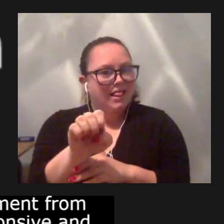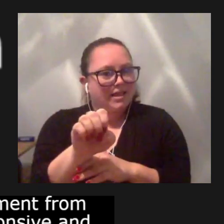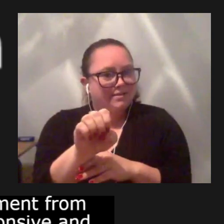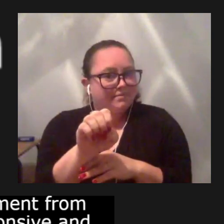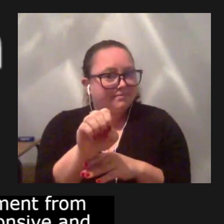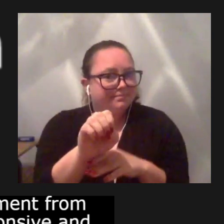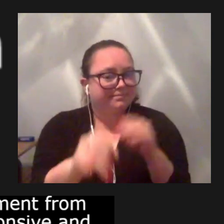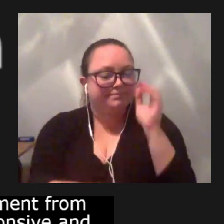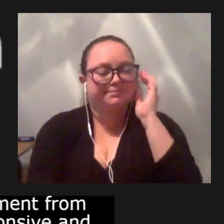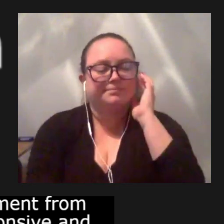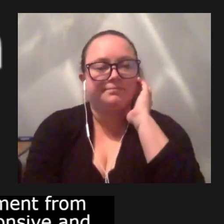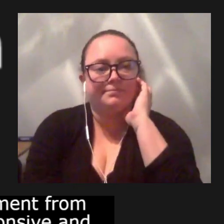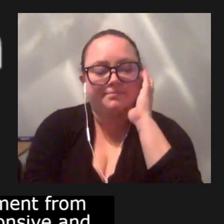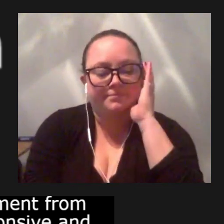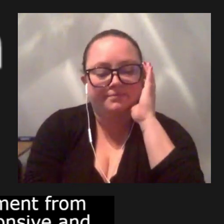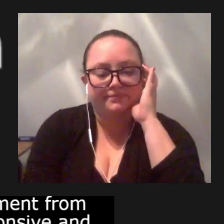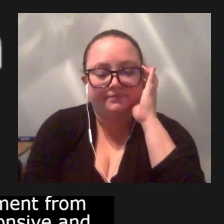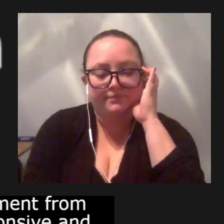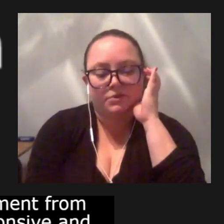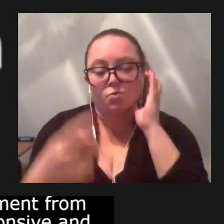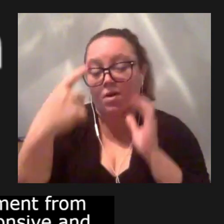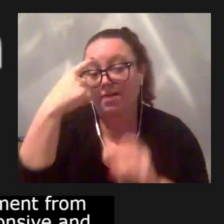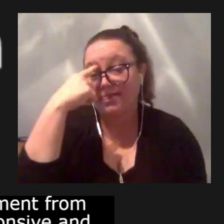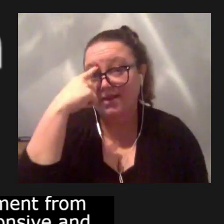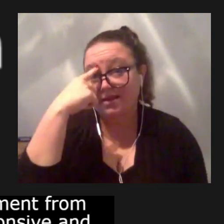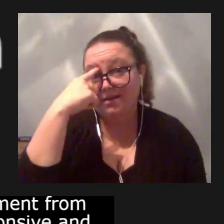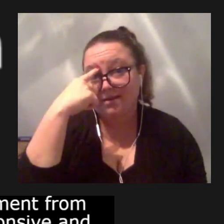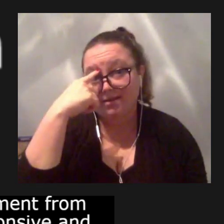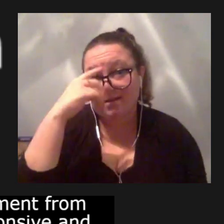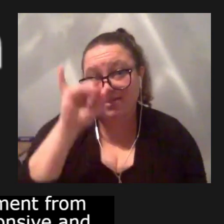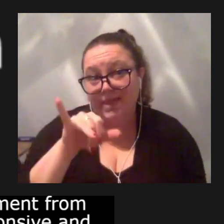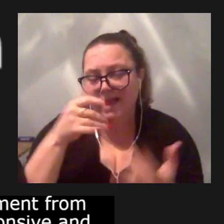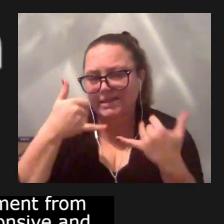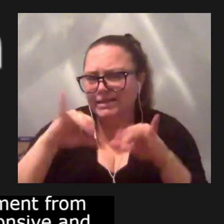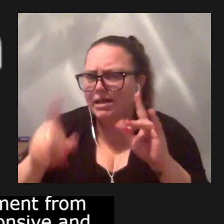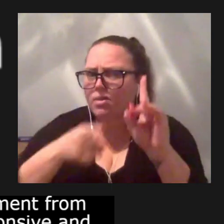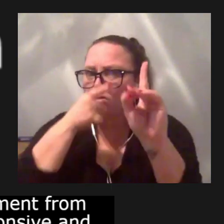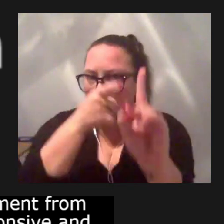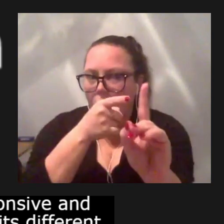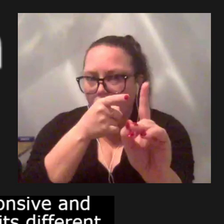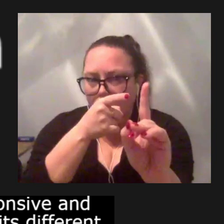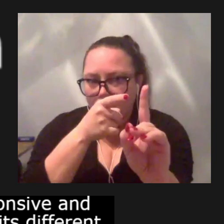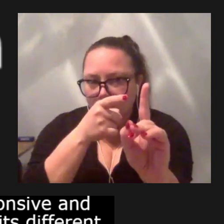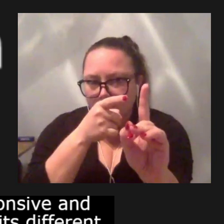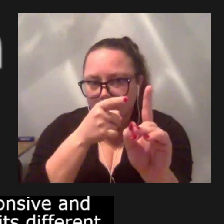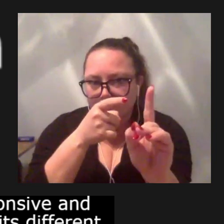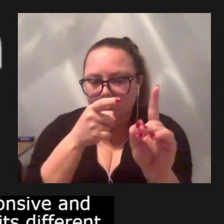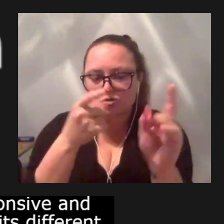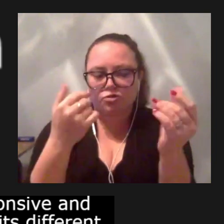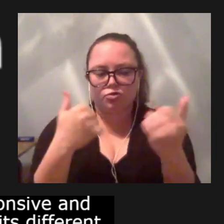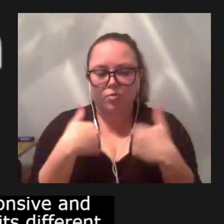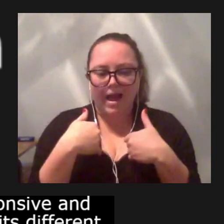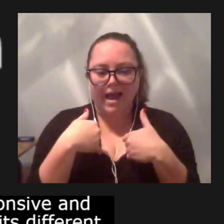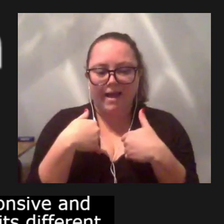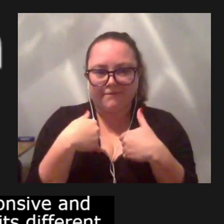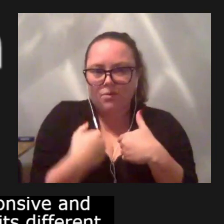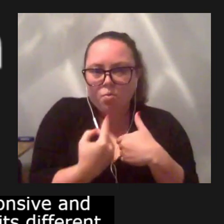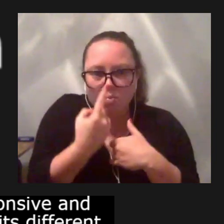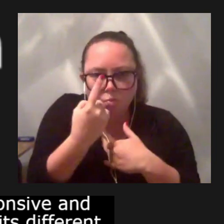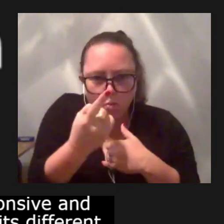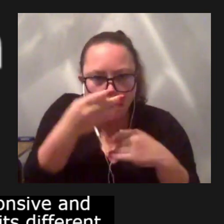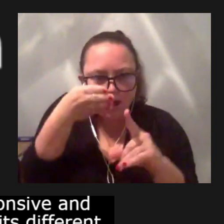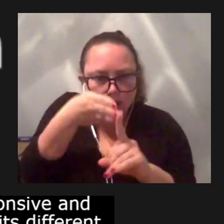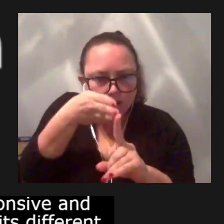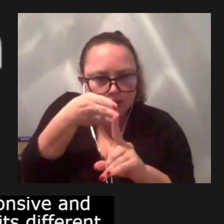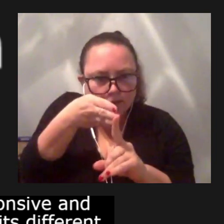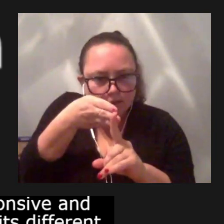platforms. So I think that is still the goal here, is to have the site. But